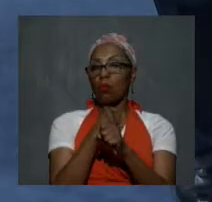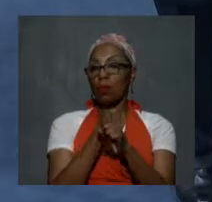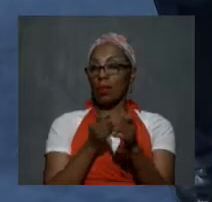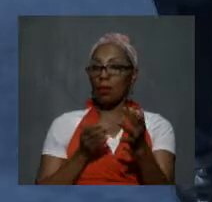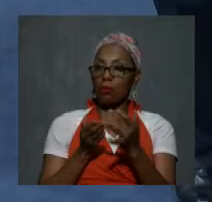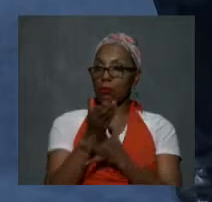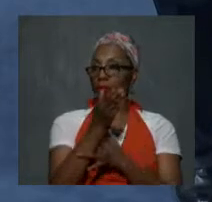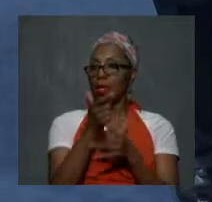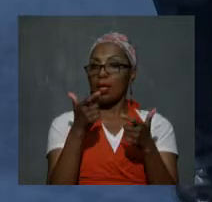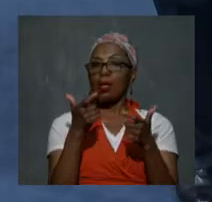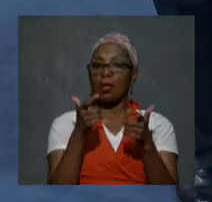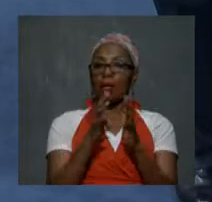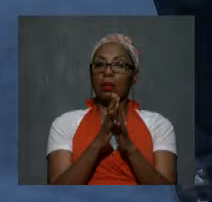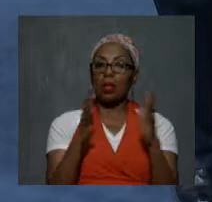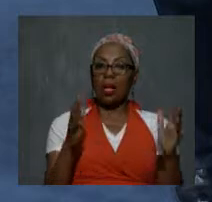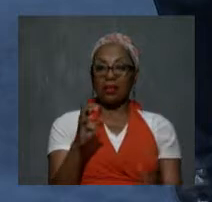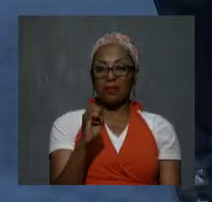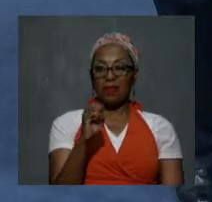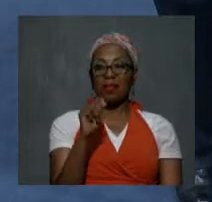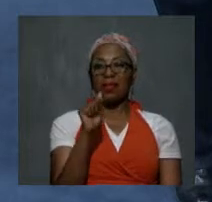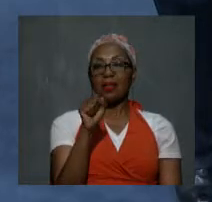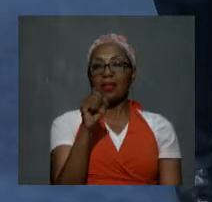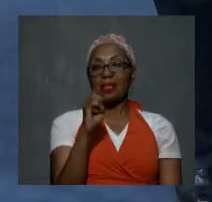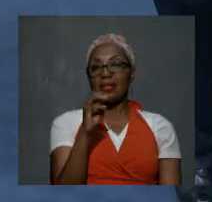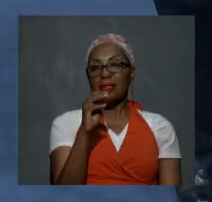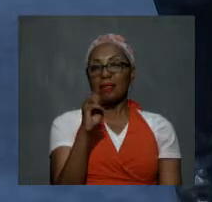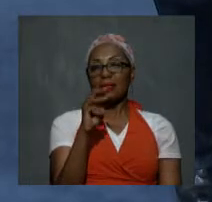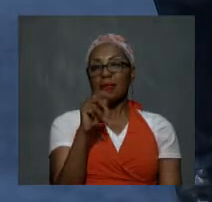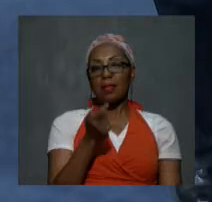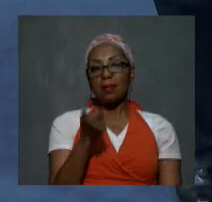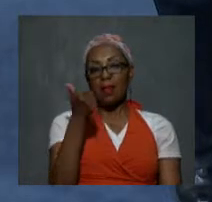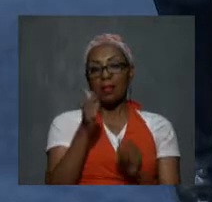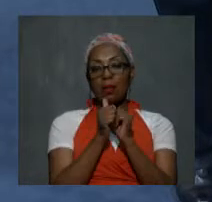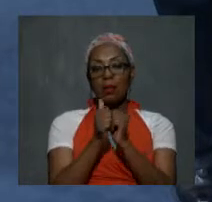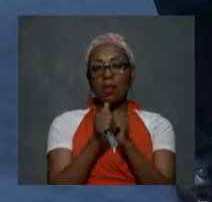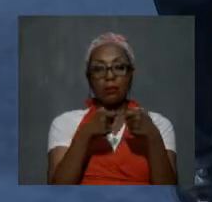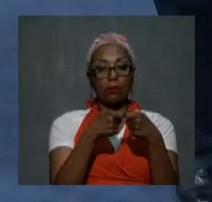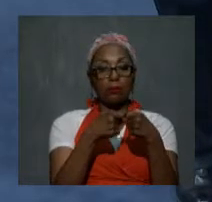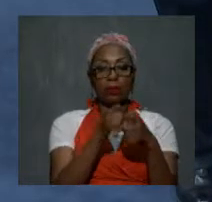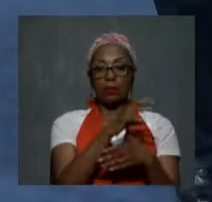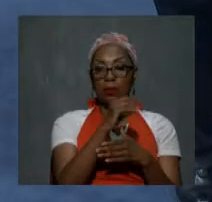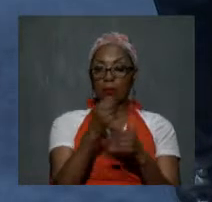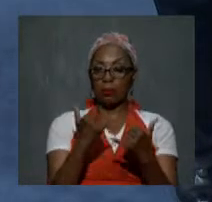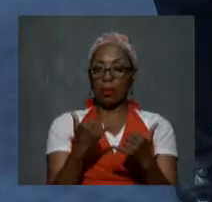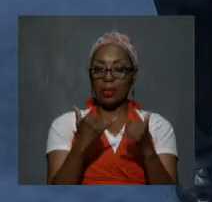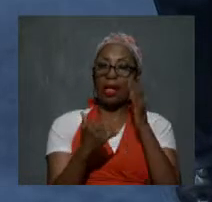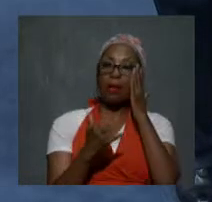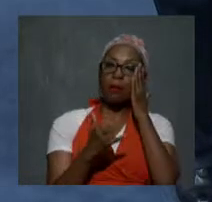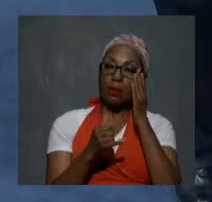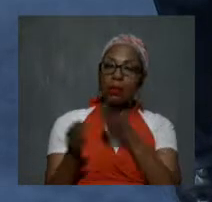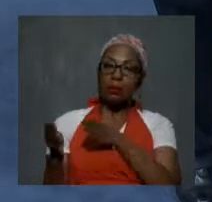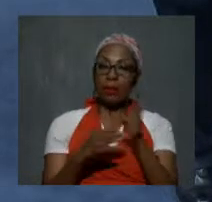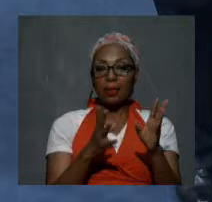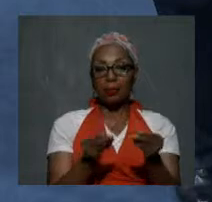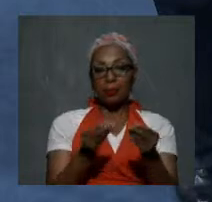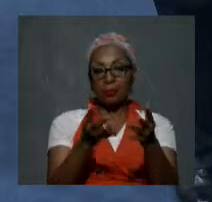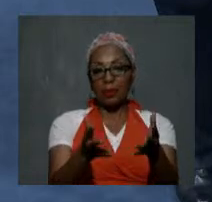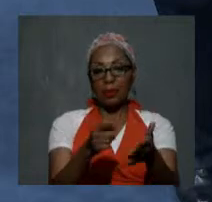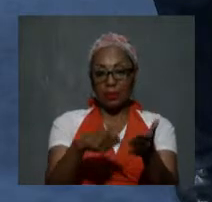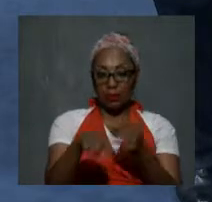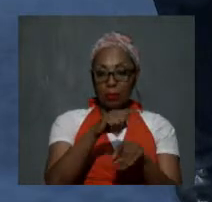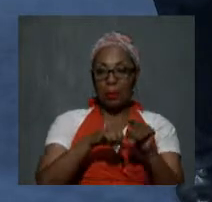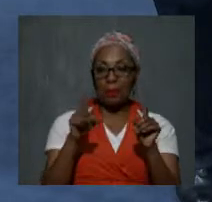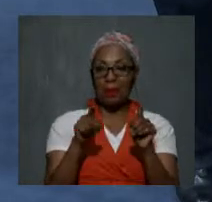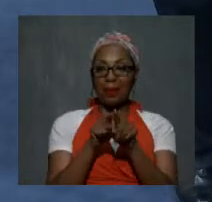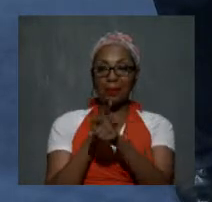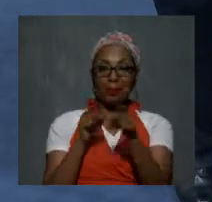through a large number of easement abandonment approvals with the utility companies right now. Plan to submit that next week, but as you